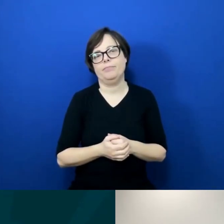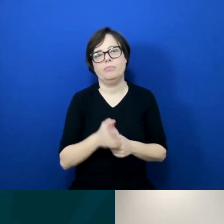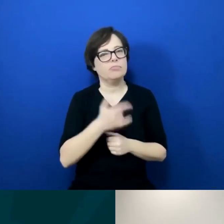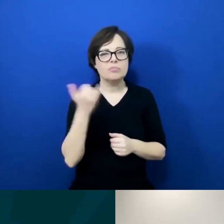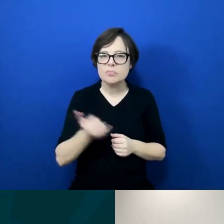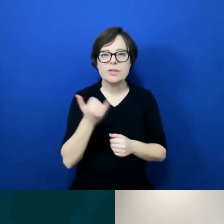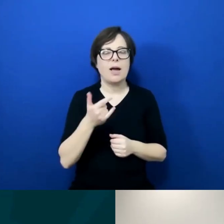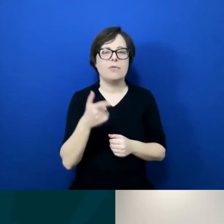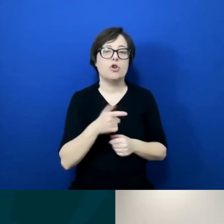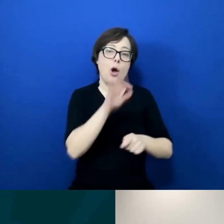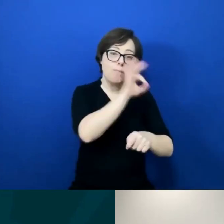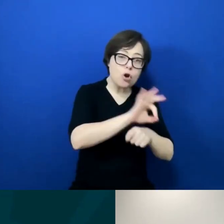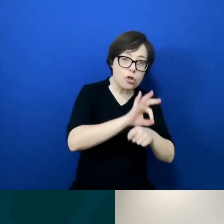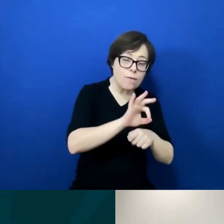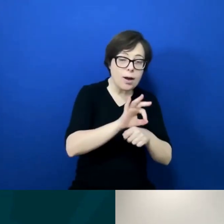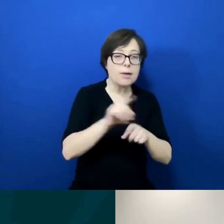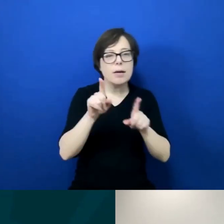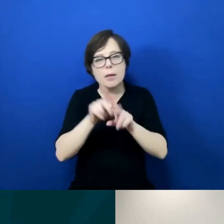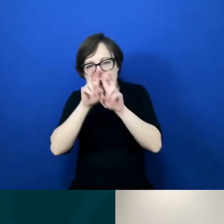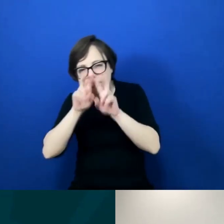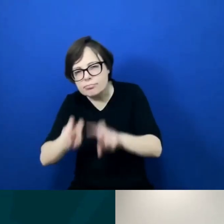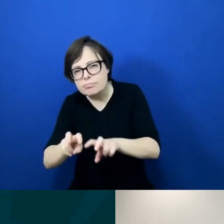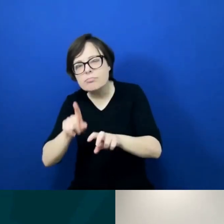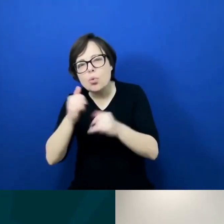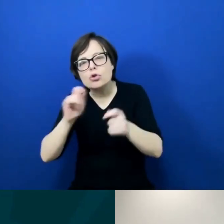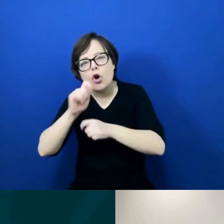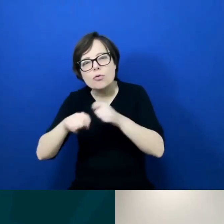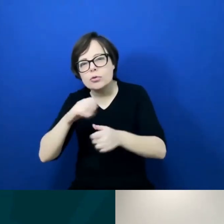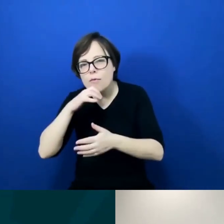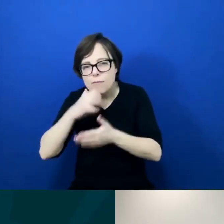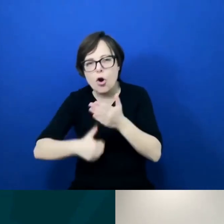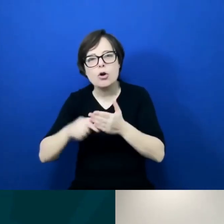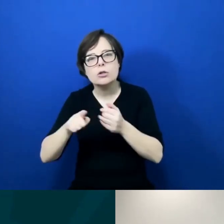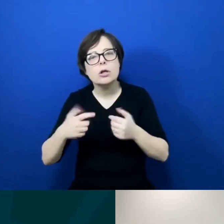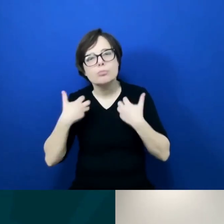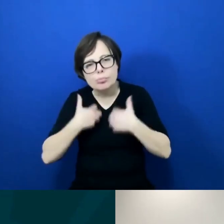Africa Republic, always combining designing and